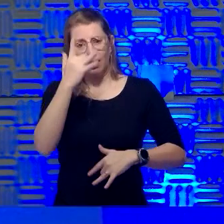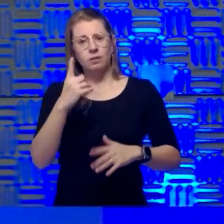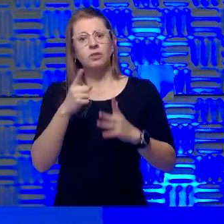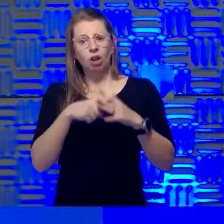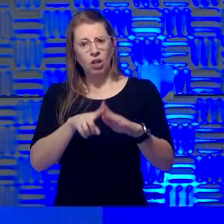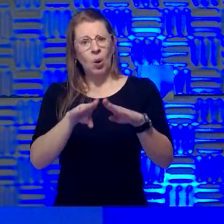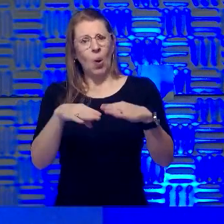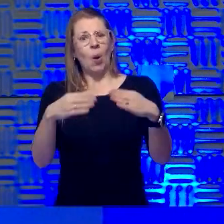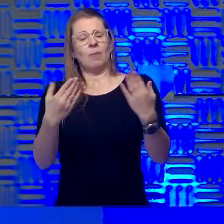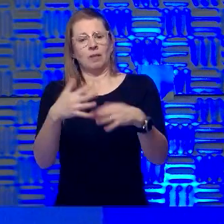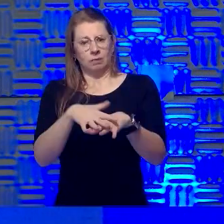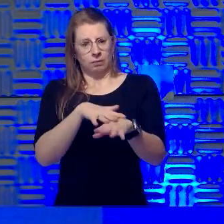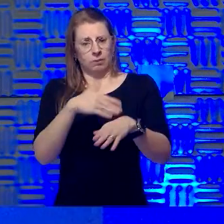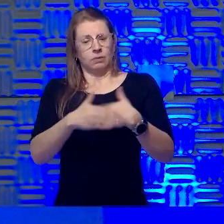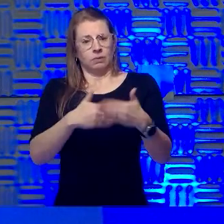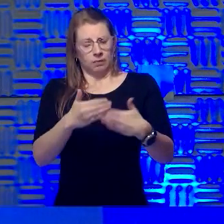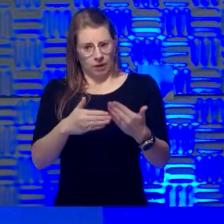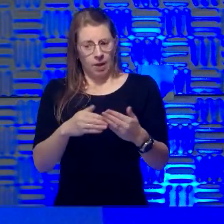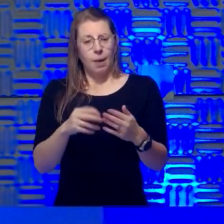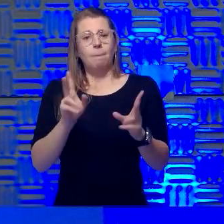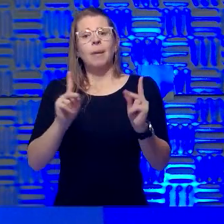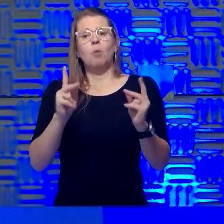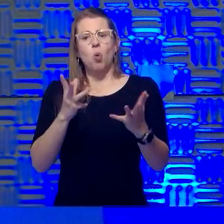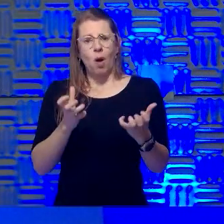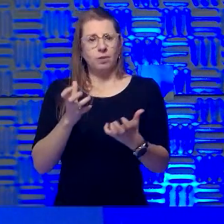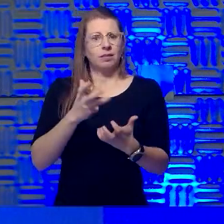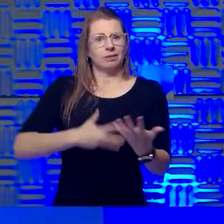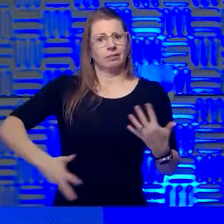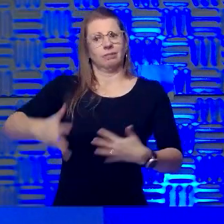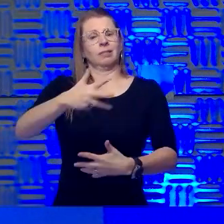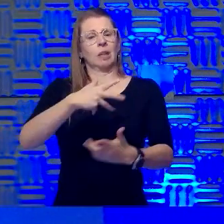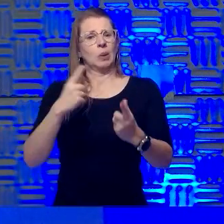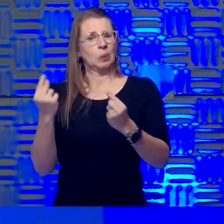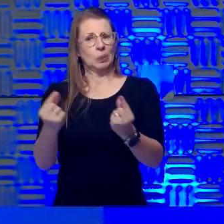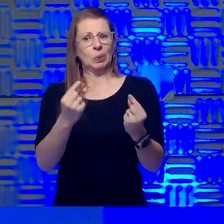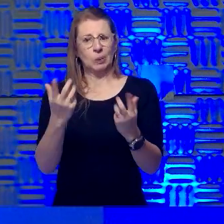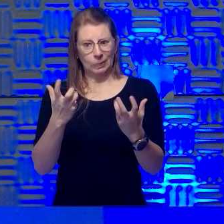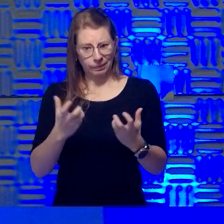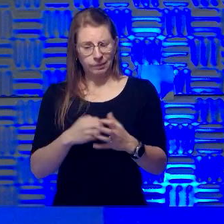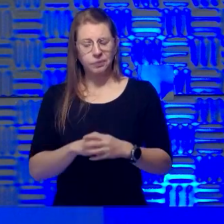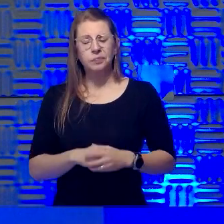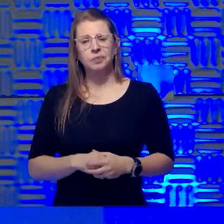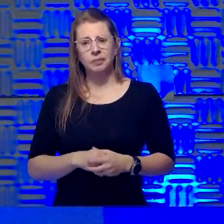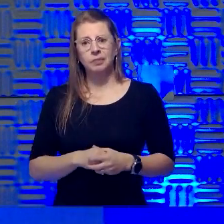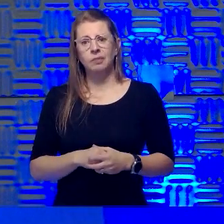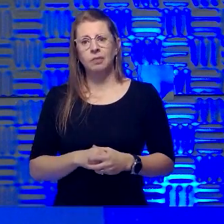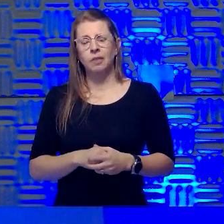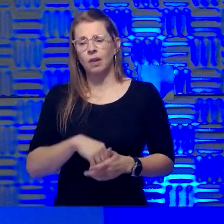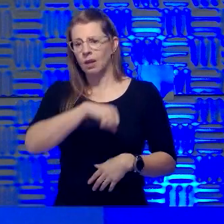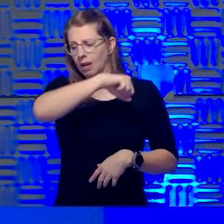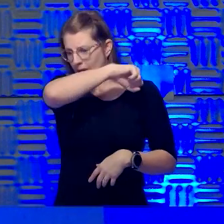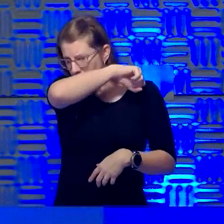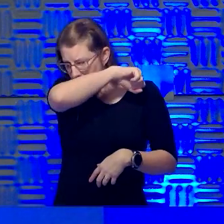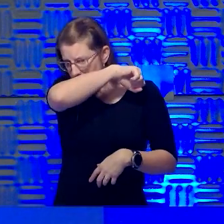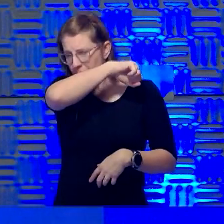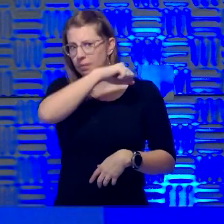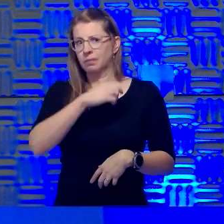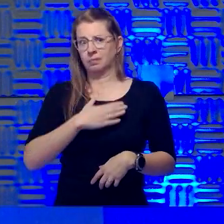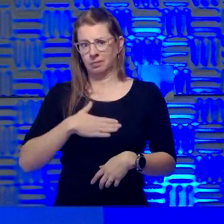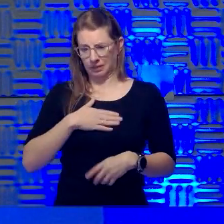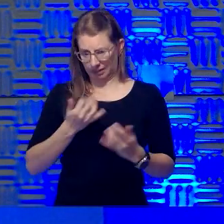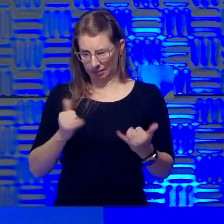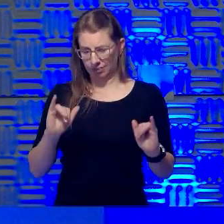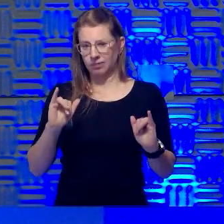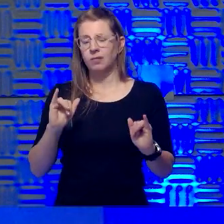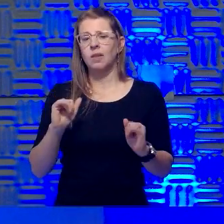up. We need to open up. People want to be around and out doing things. Cough into your elbow. Wash